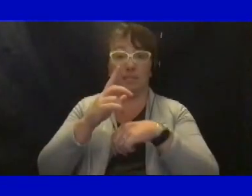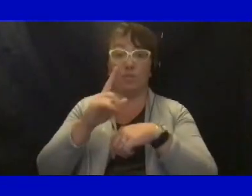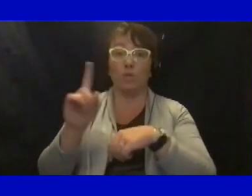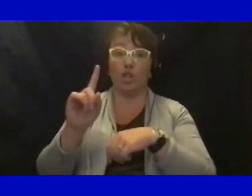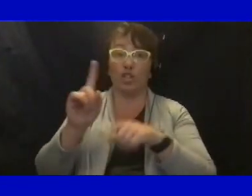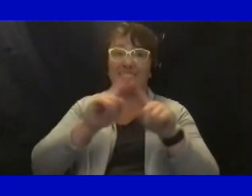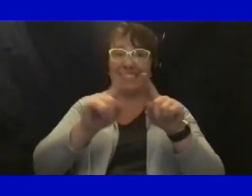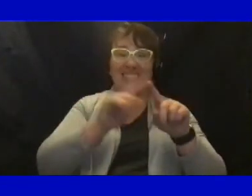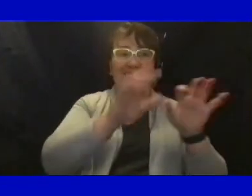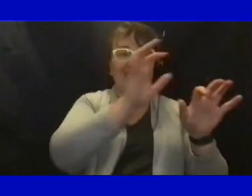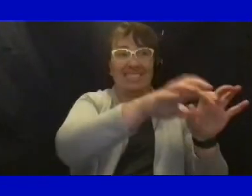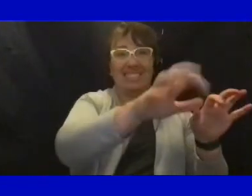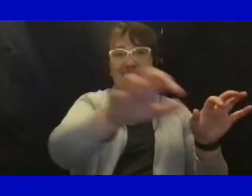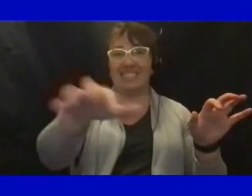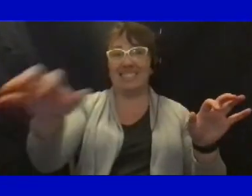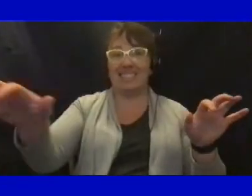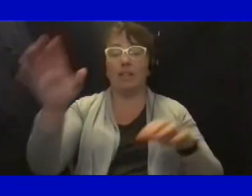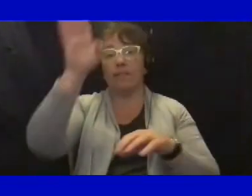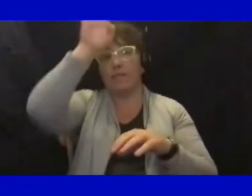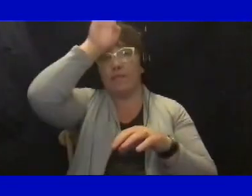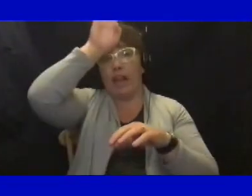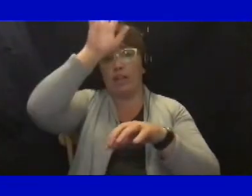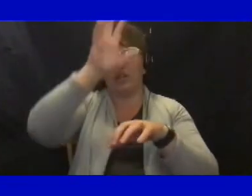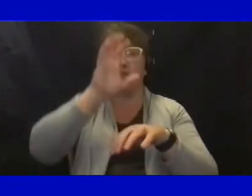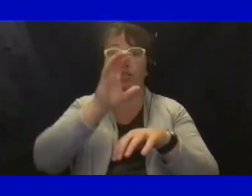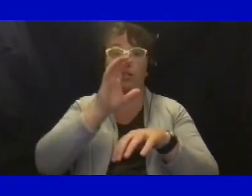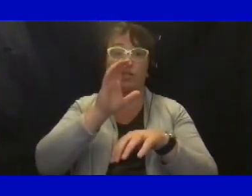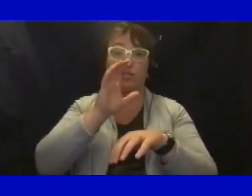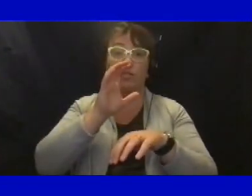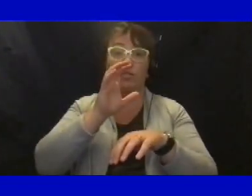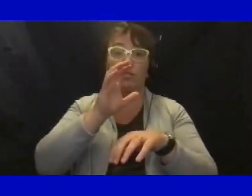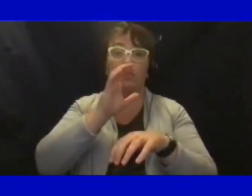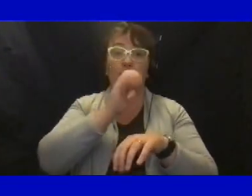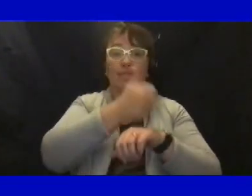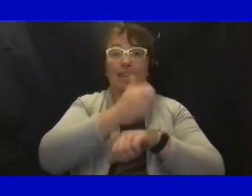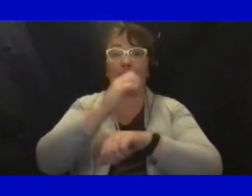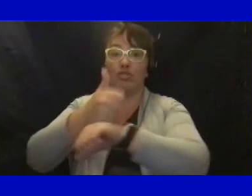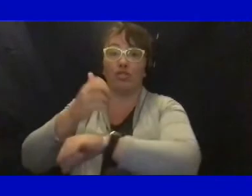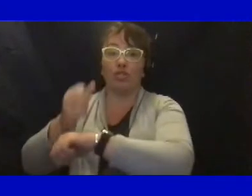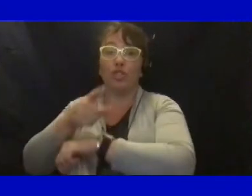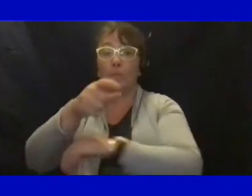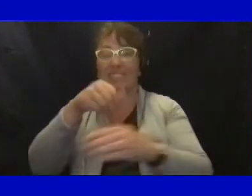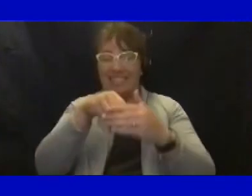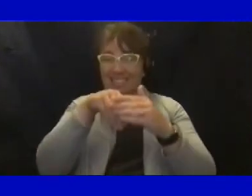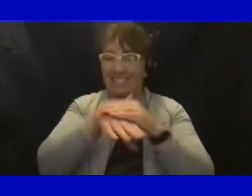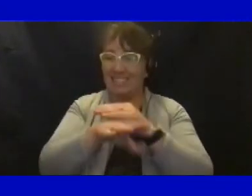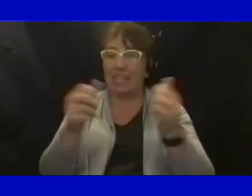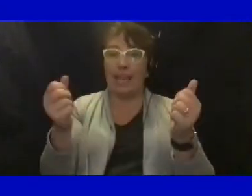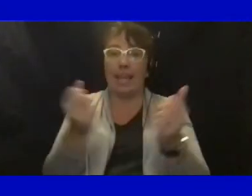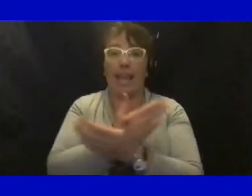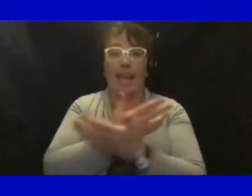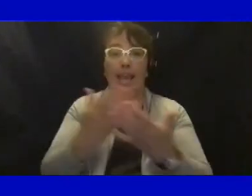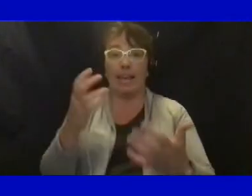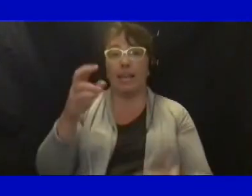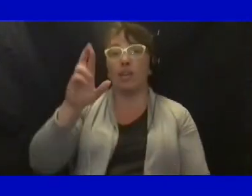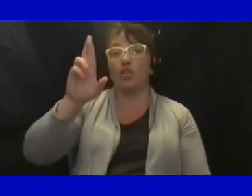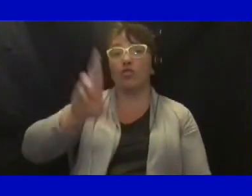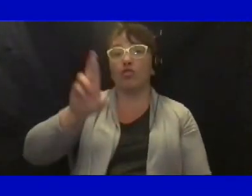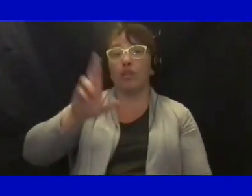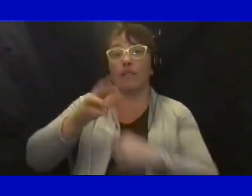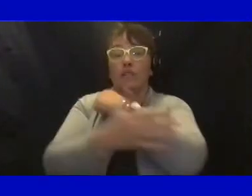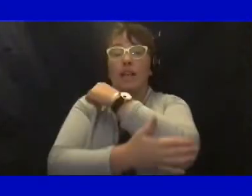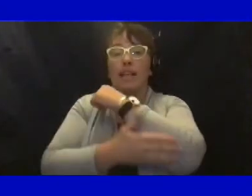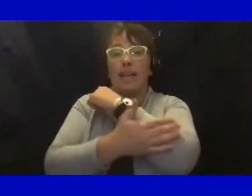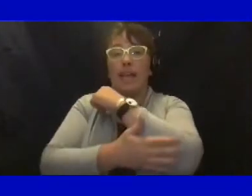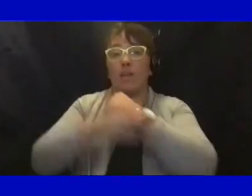sand with those locations. You can go to any Riverside County fire station and ask for sandbags.